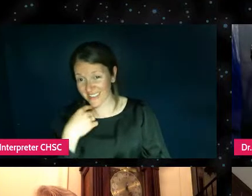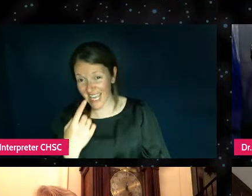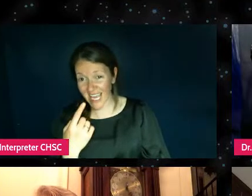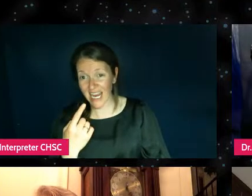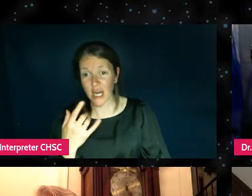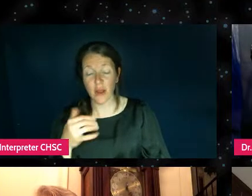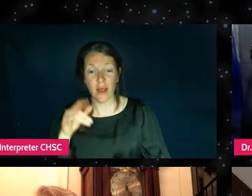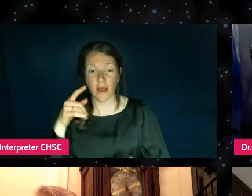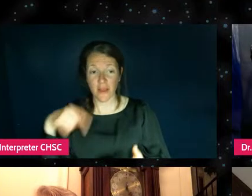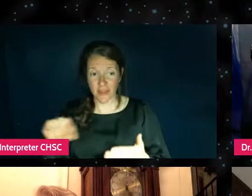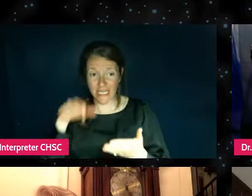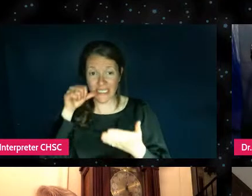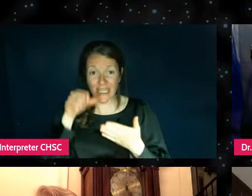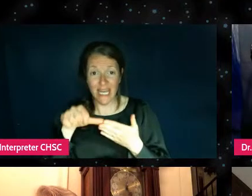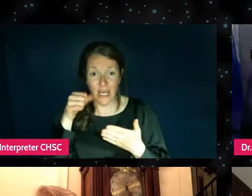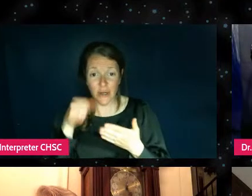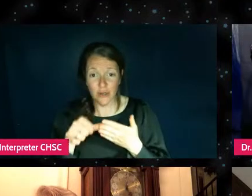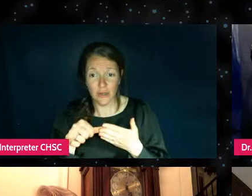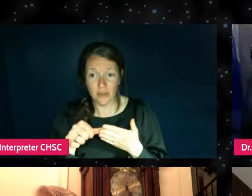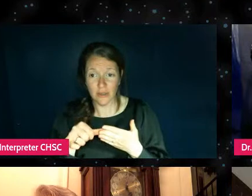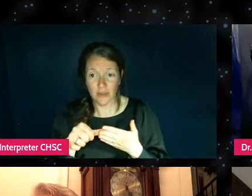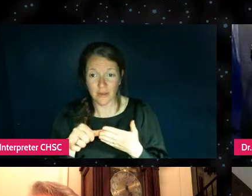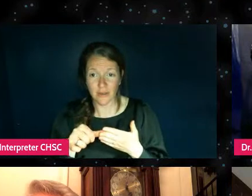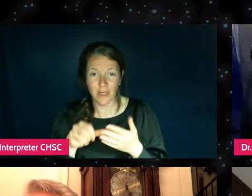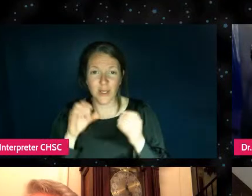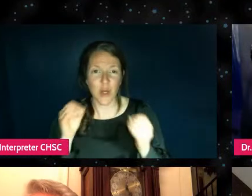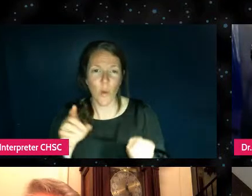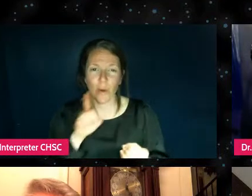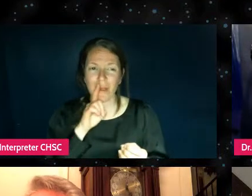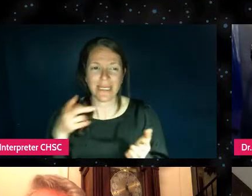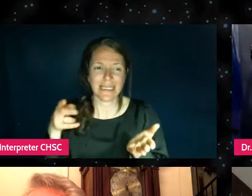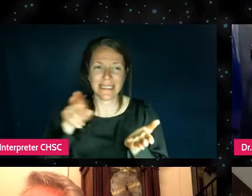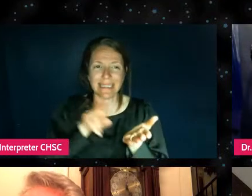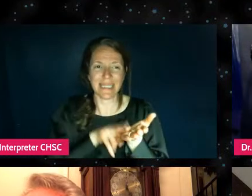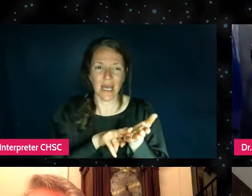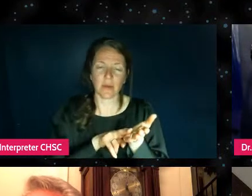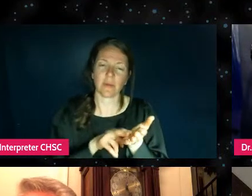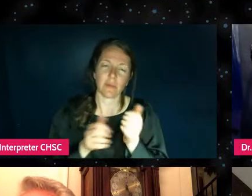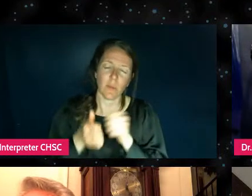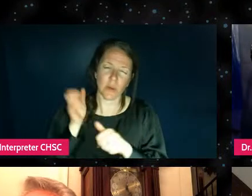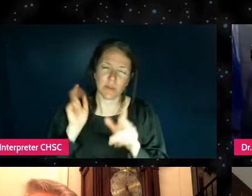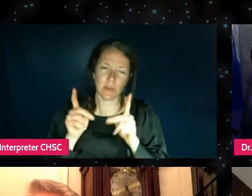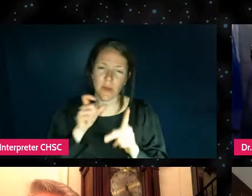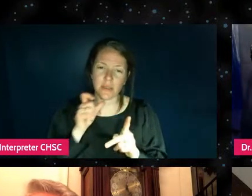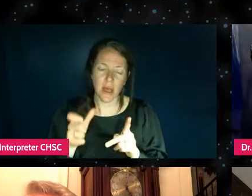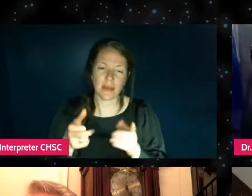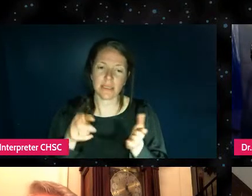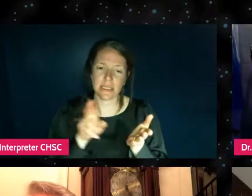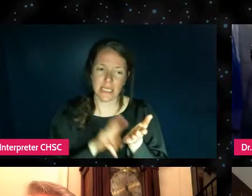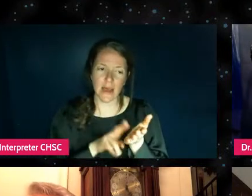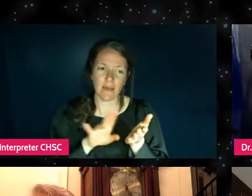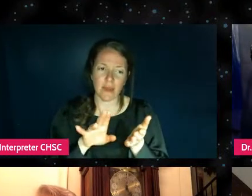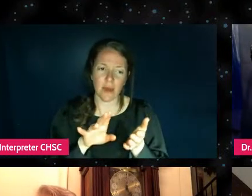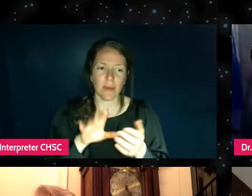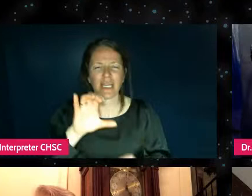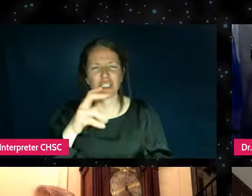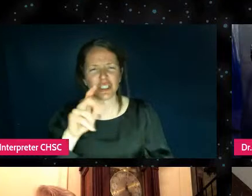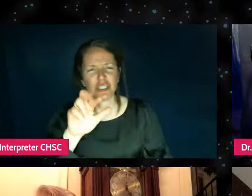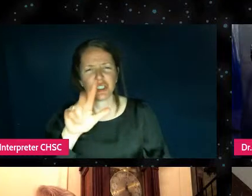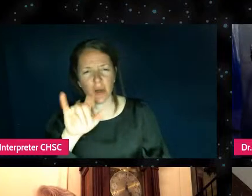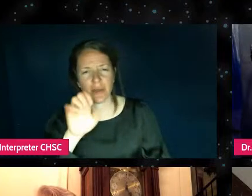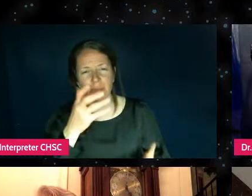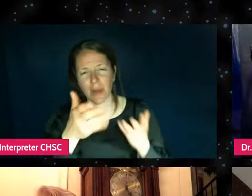these letters, you know, nobody signed their, most of the people didn't sign their, I think Charlie was Charlie's real name,